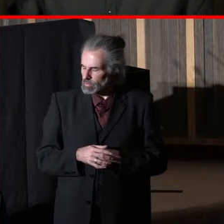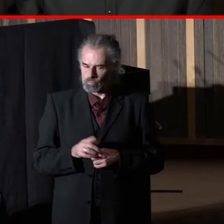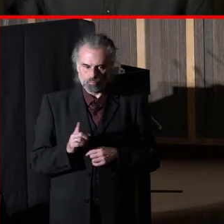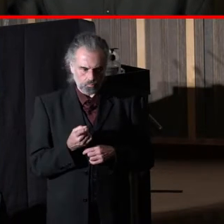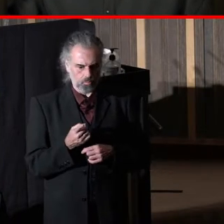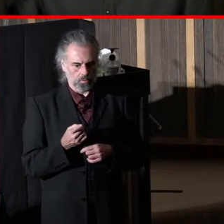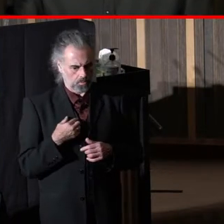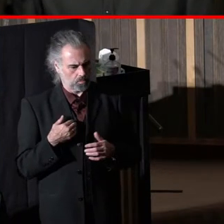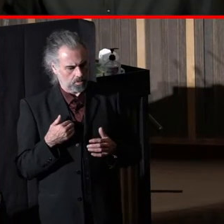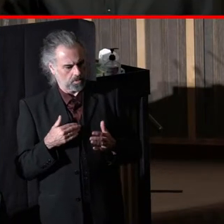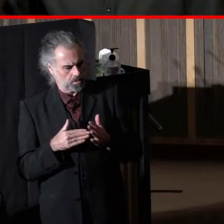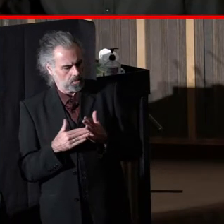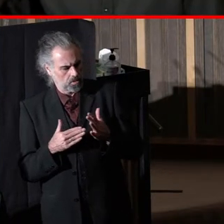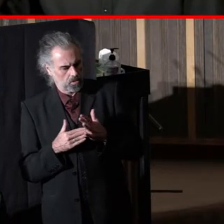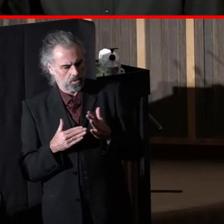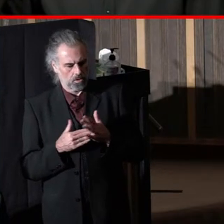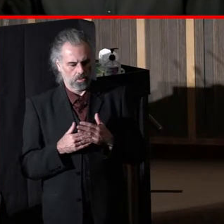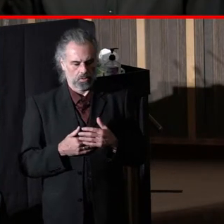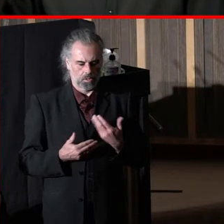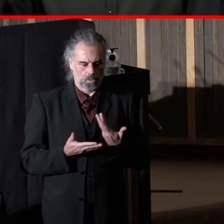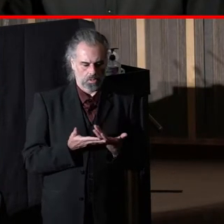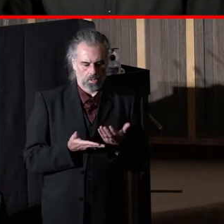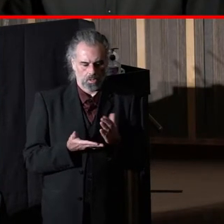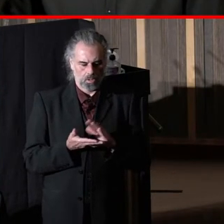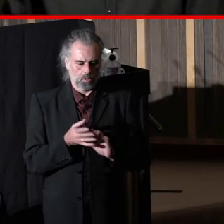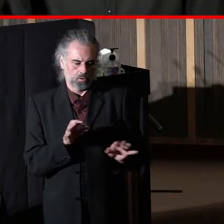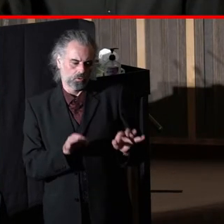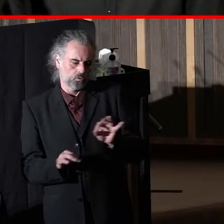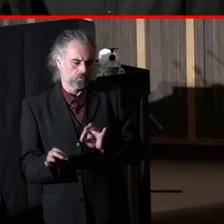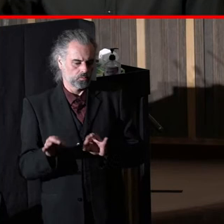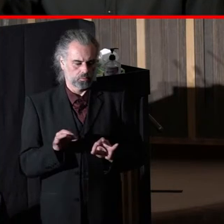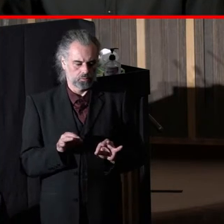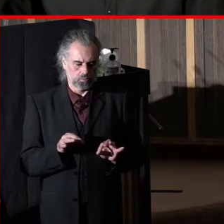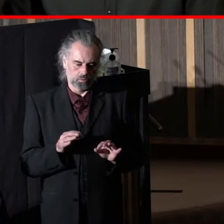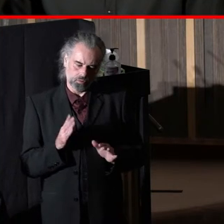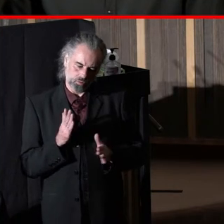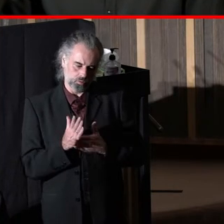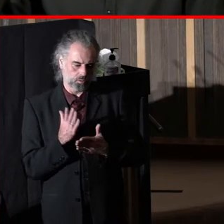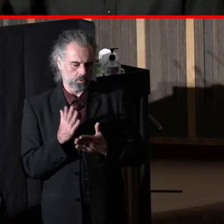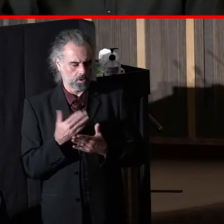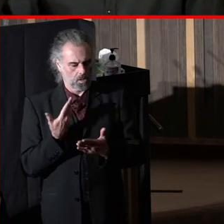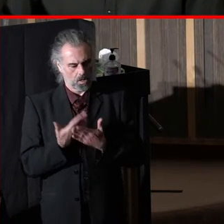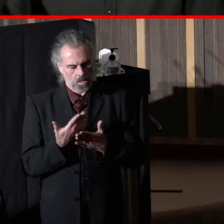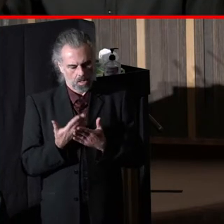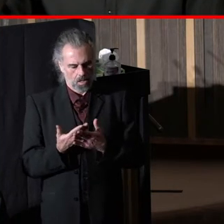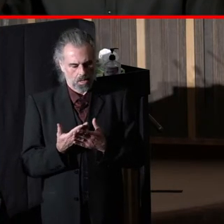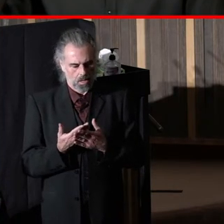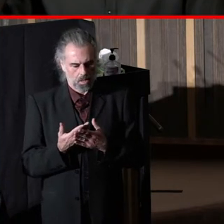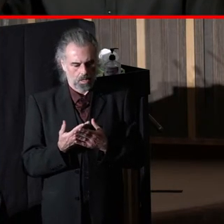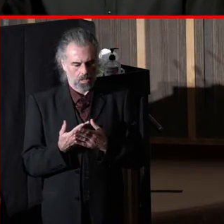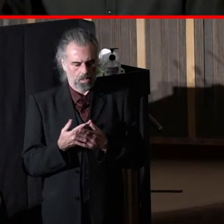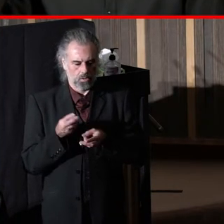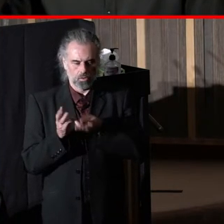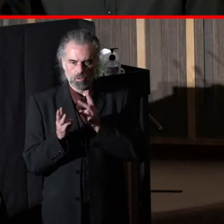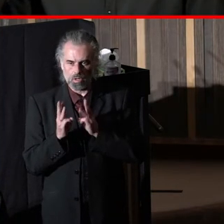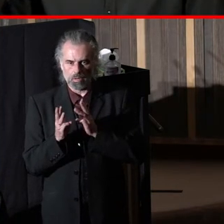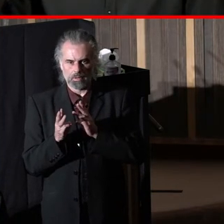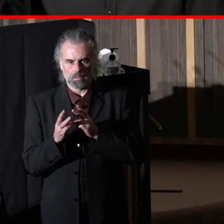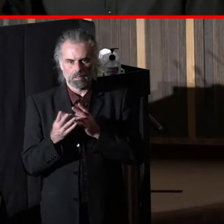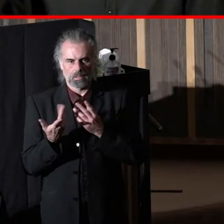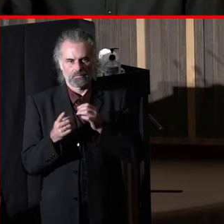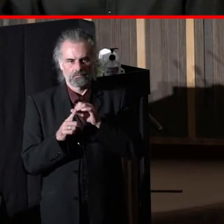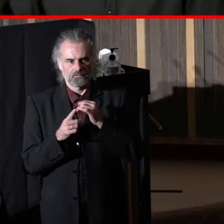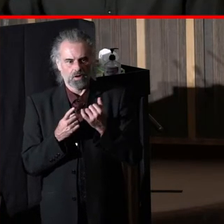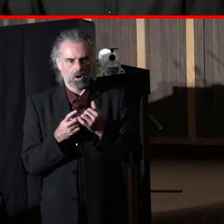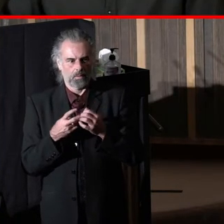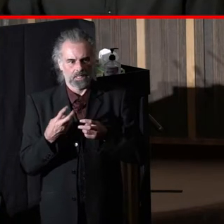that we are at a point in how science around, you know, particularly around issues like climate and other environmental